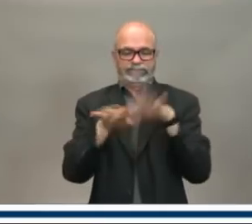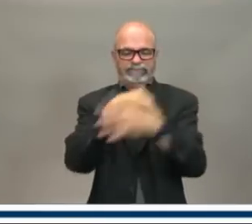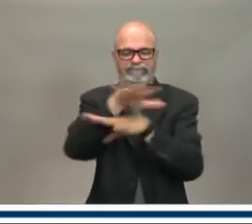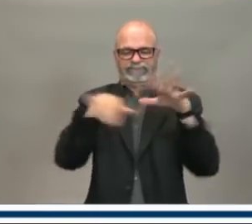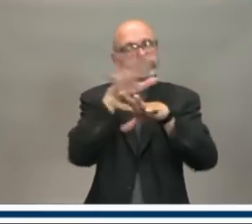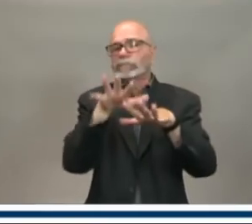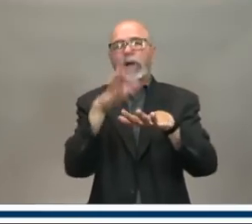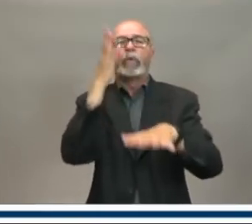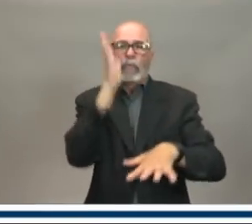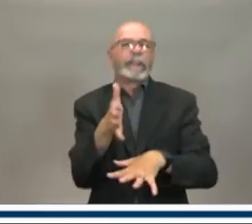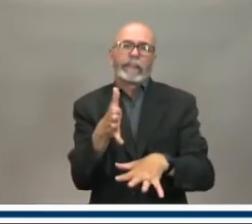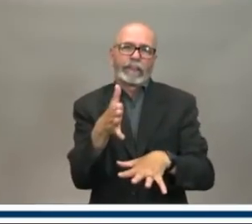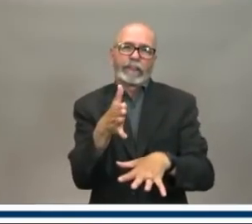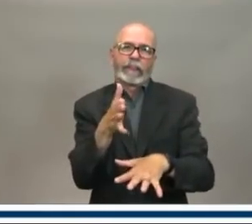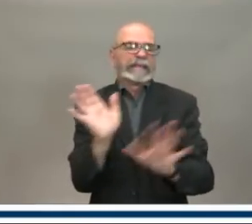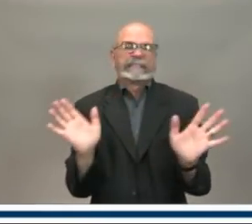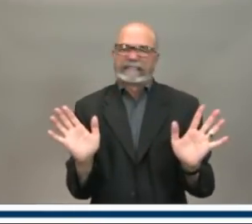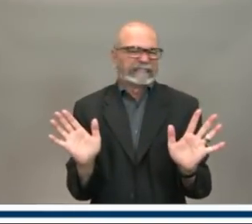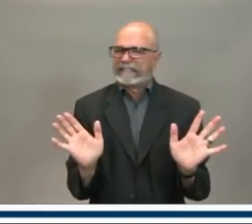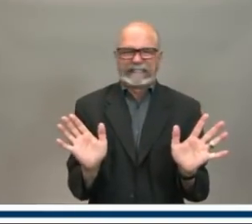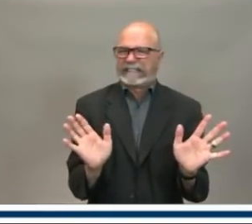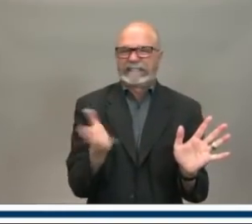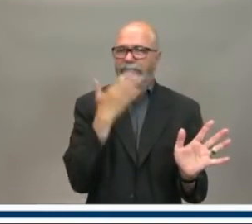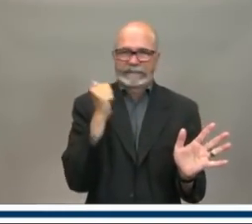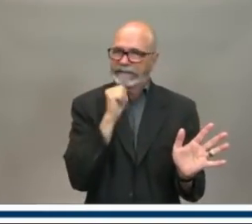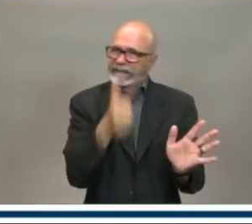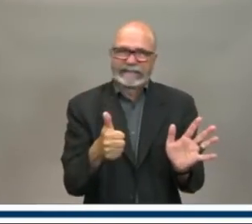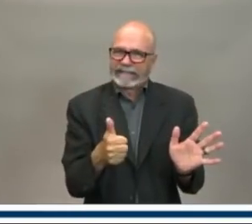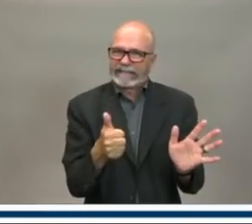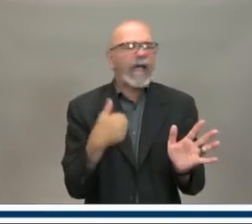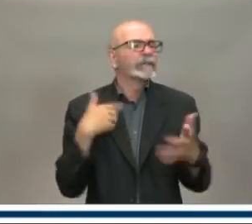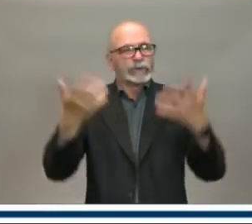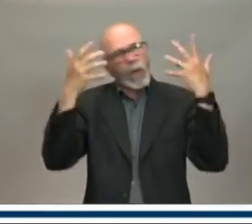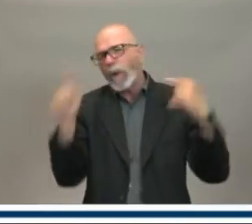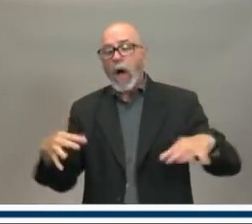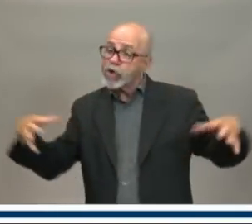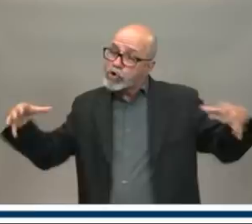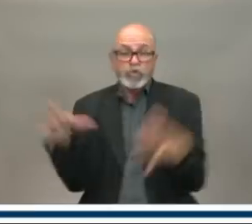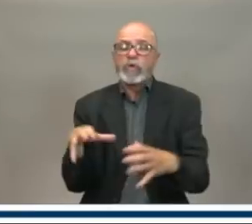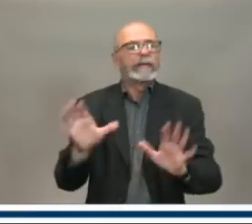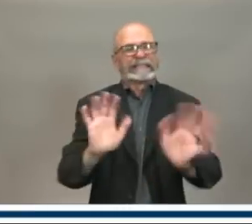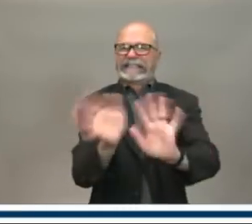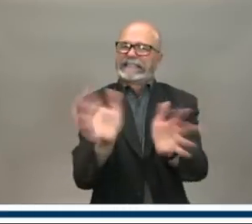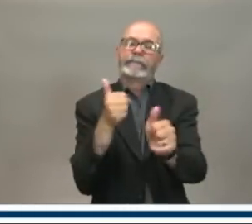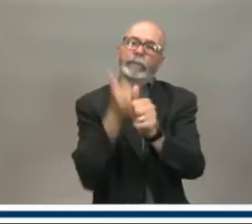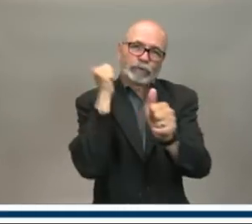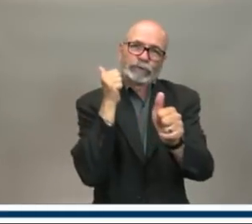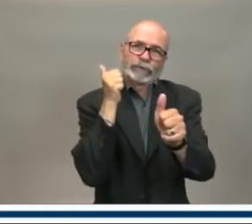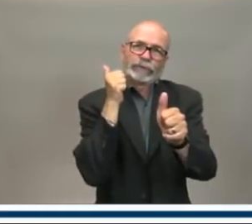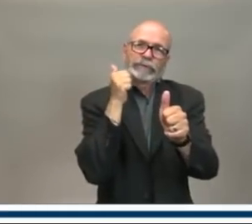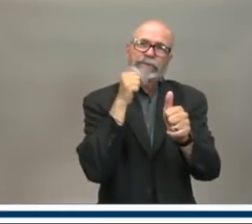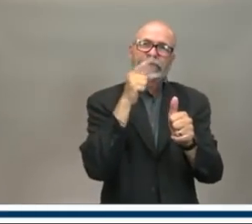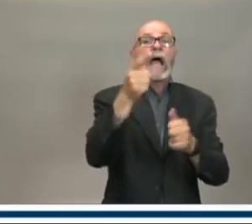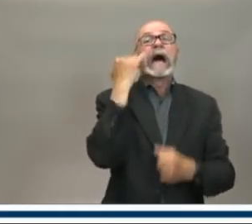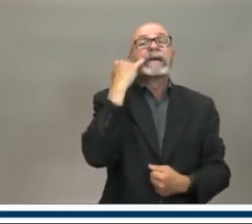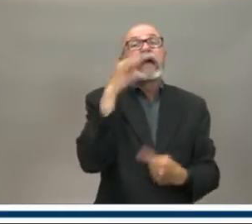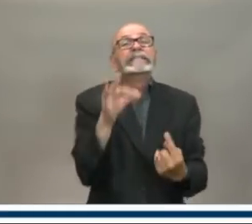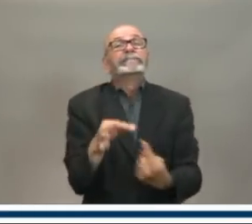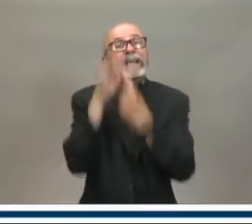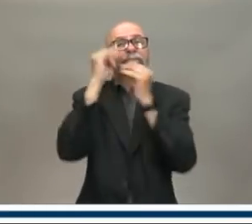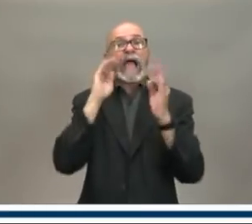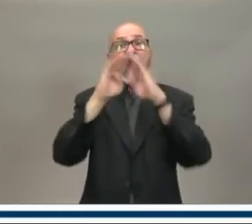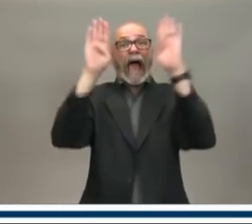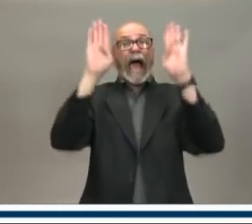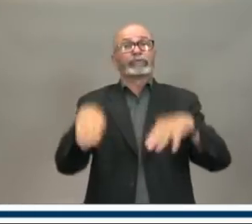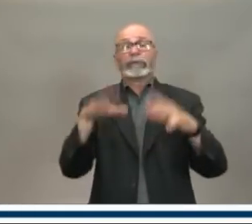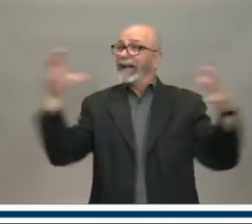and have a big outbreak is bringing large numbers of people together, especially in indoor environments when they're in close interaction with each other. So